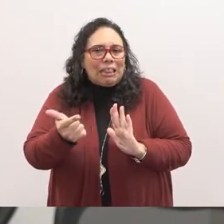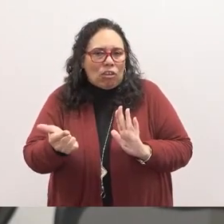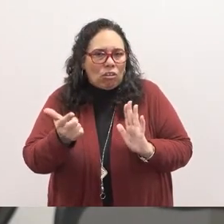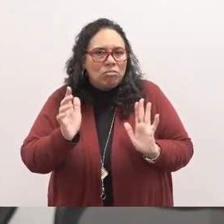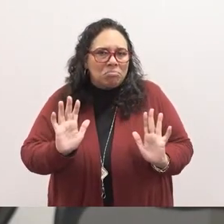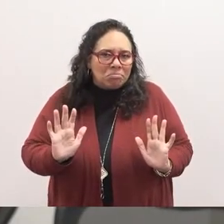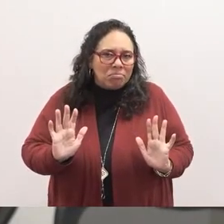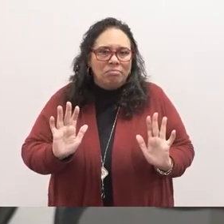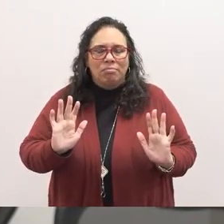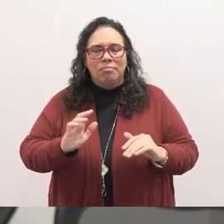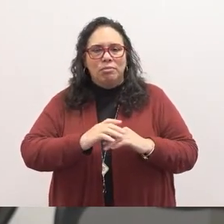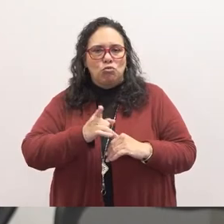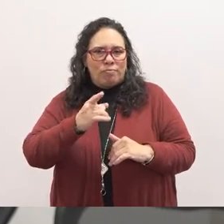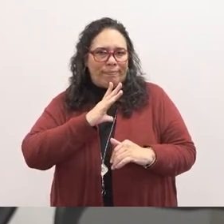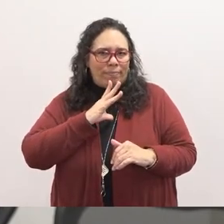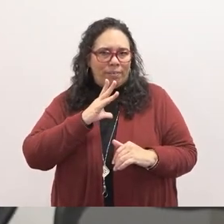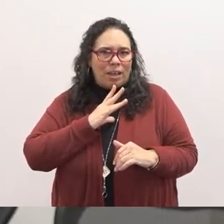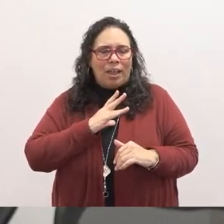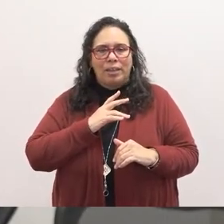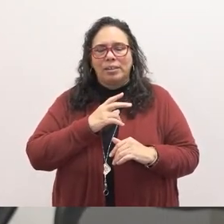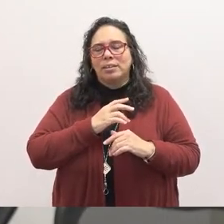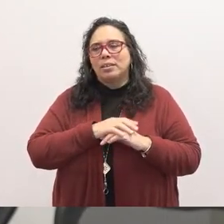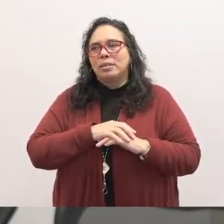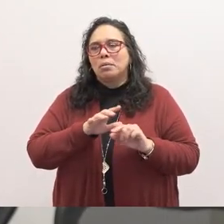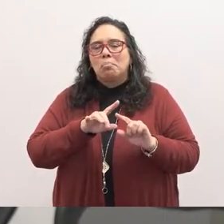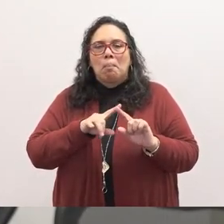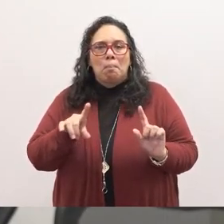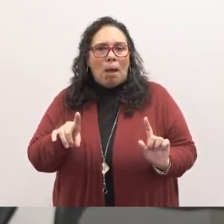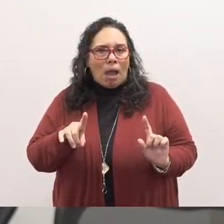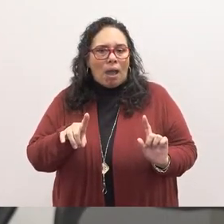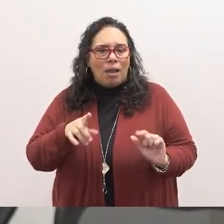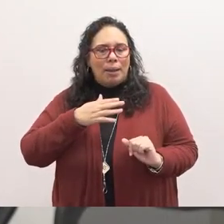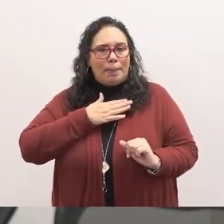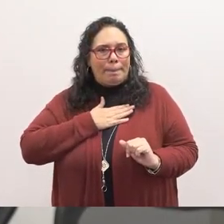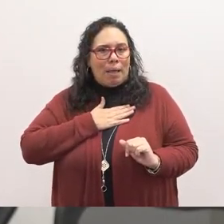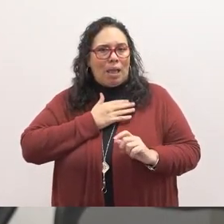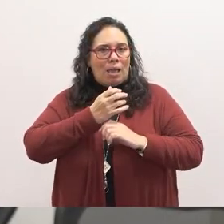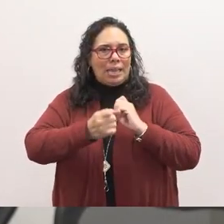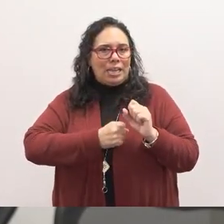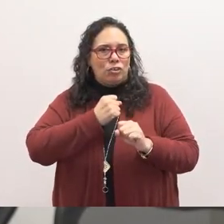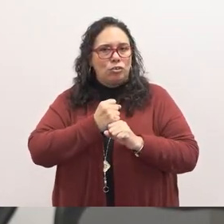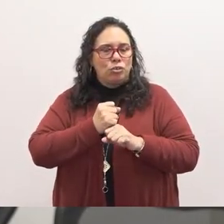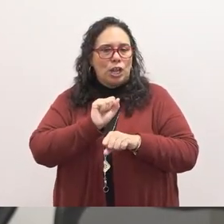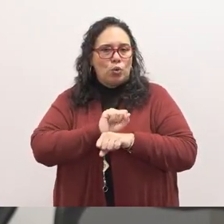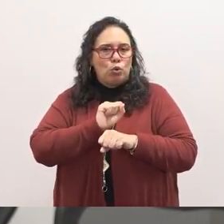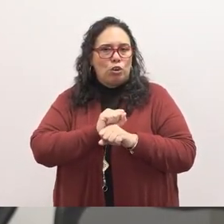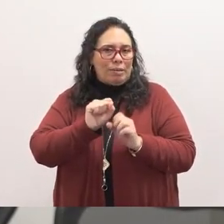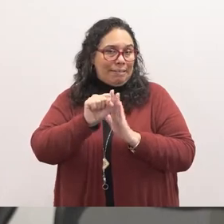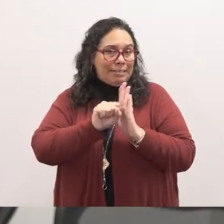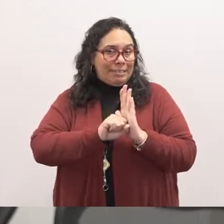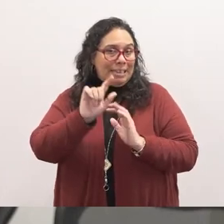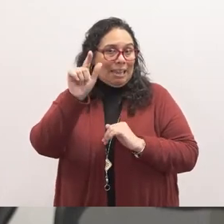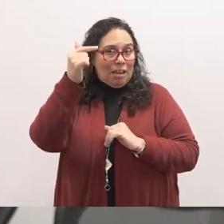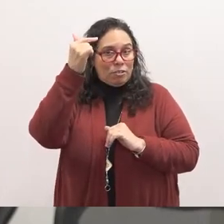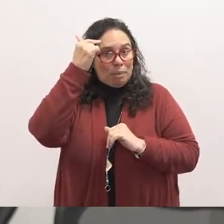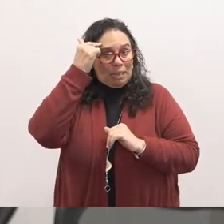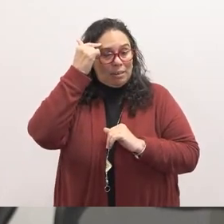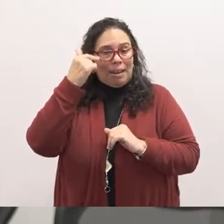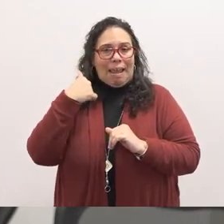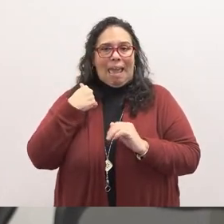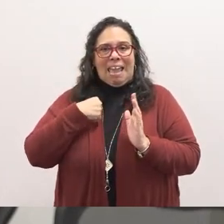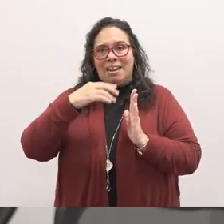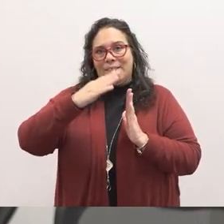is legal. You're being very careful. But I will say, in my years when I worked for the state government, and I had to fill